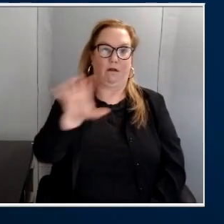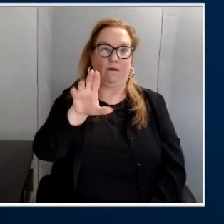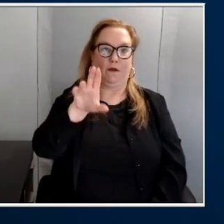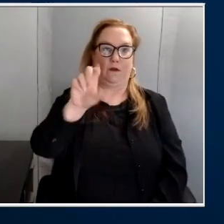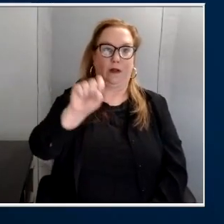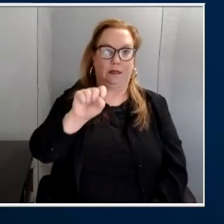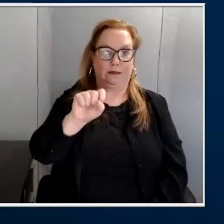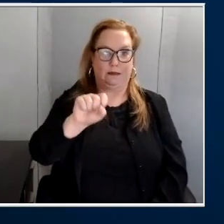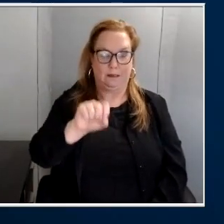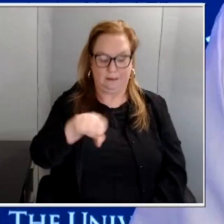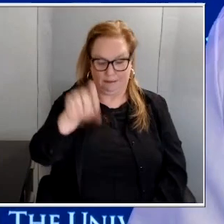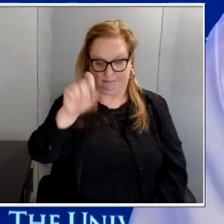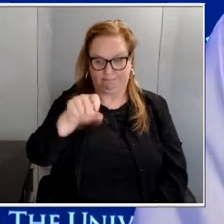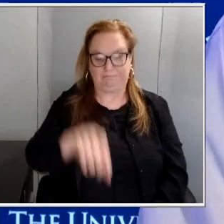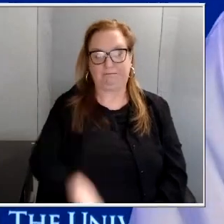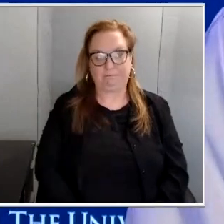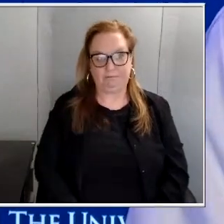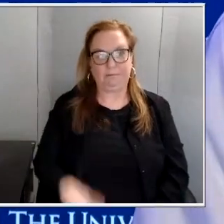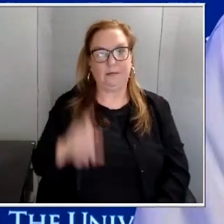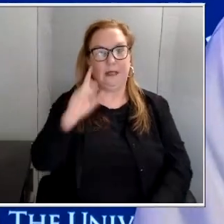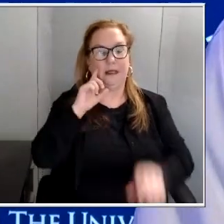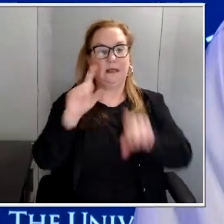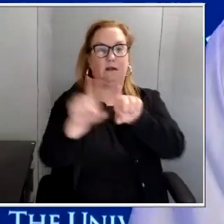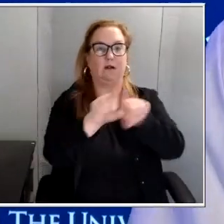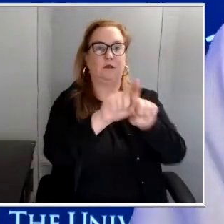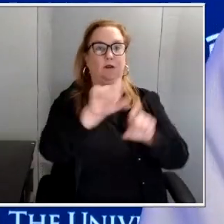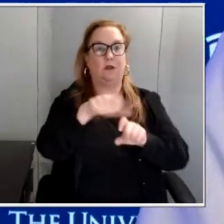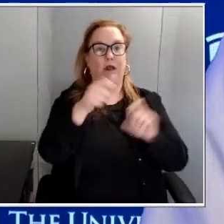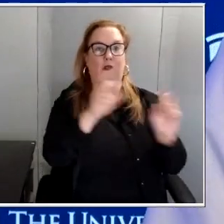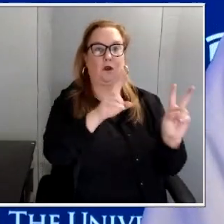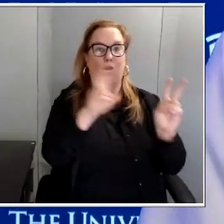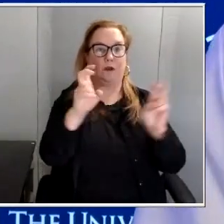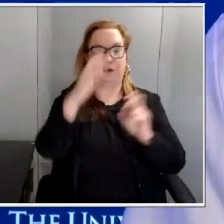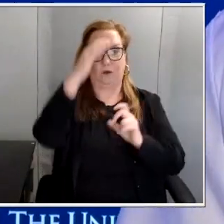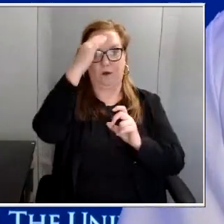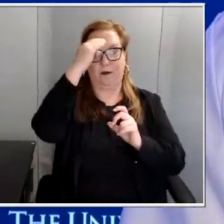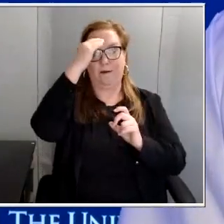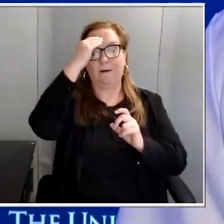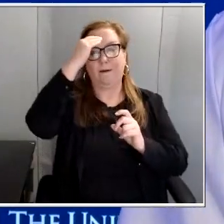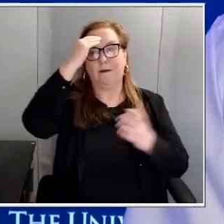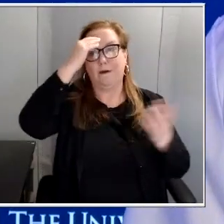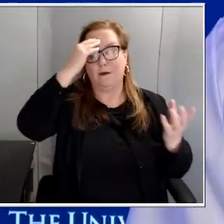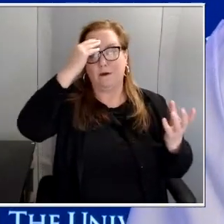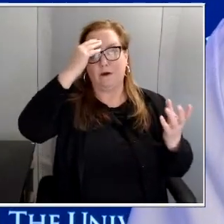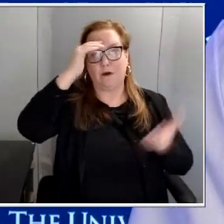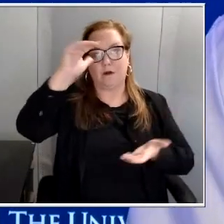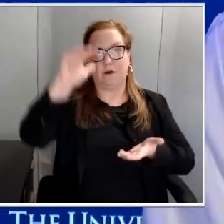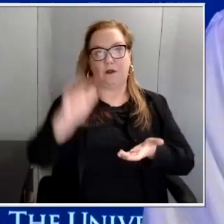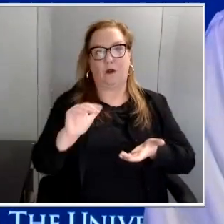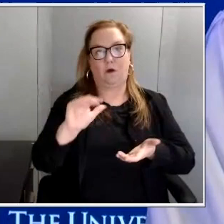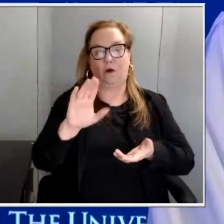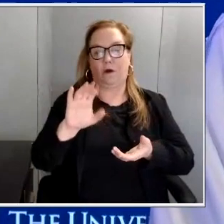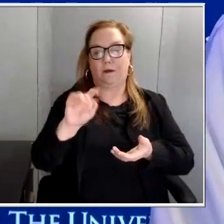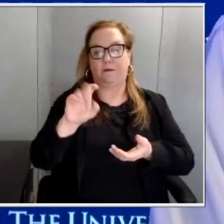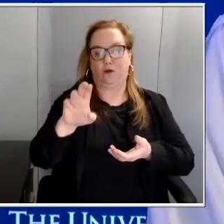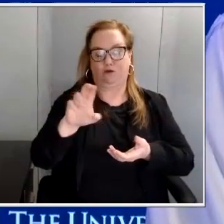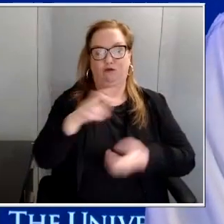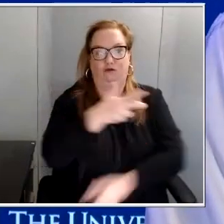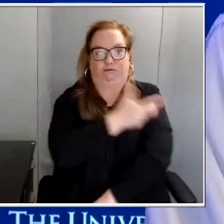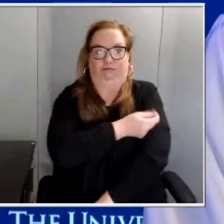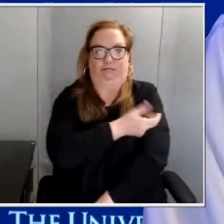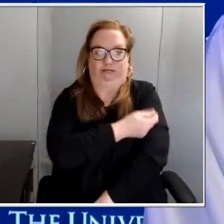I think also the other issue is, number one, we know that there has been lower booster uptake, so we know that